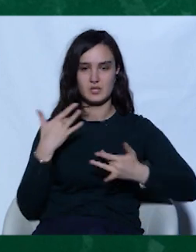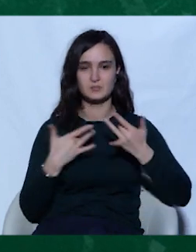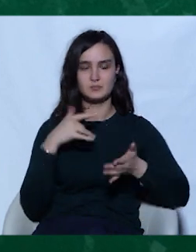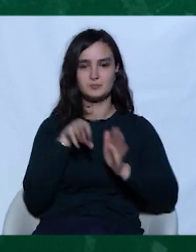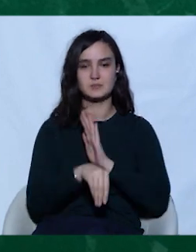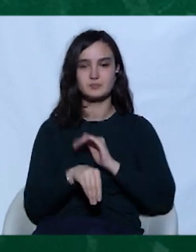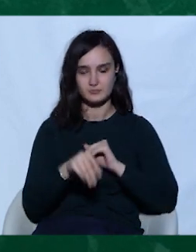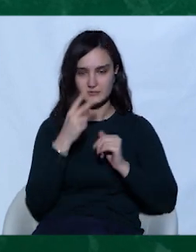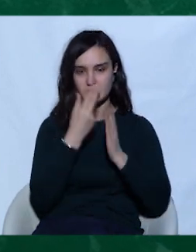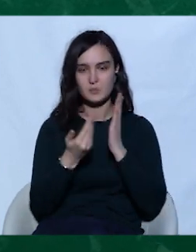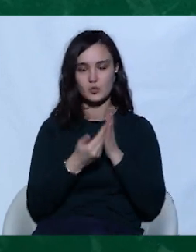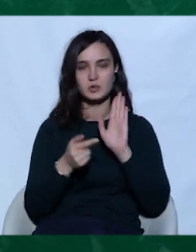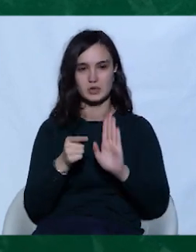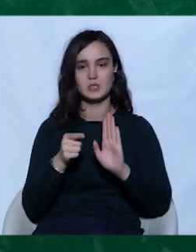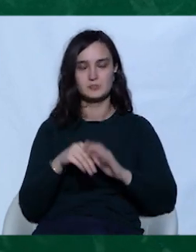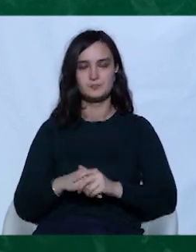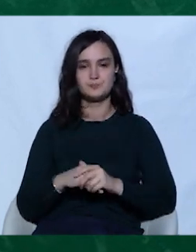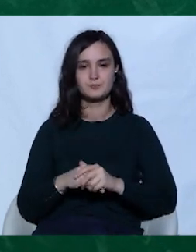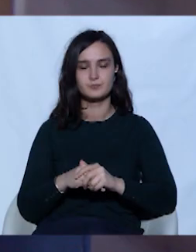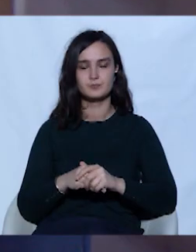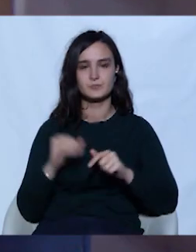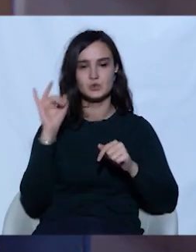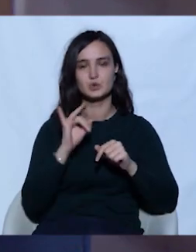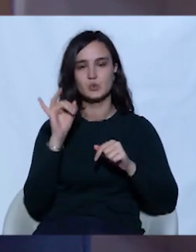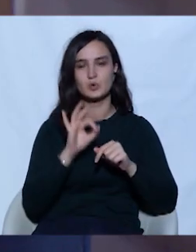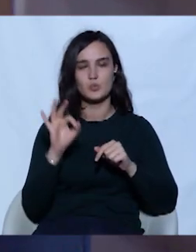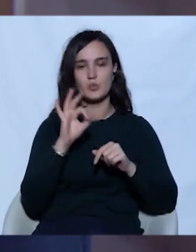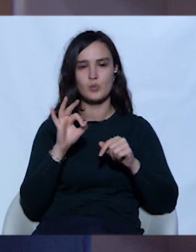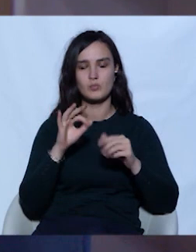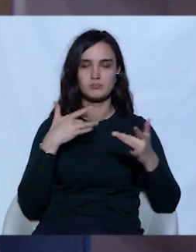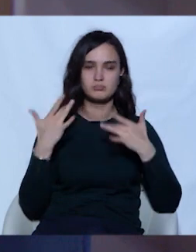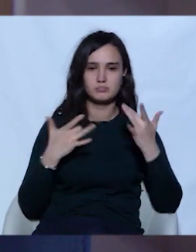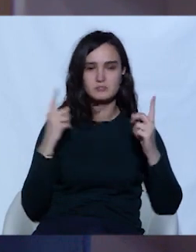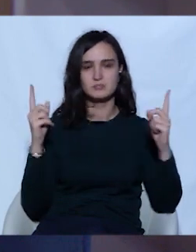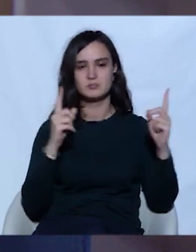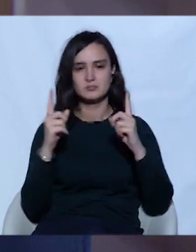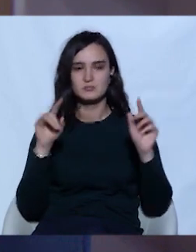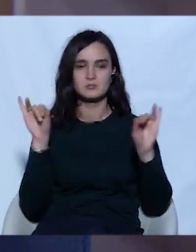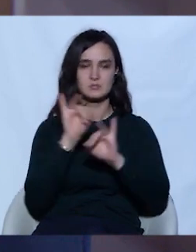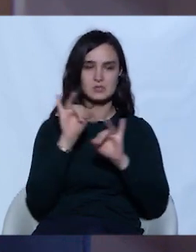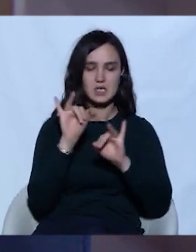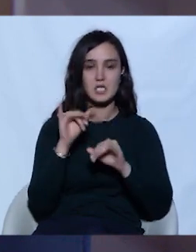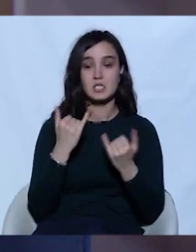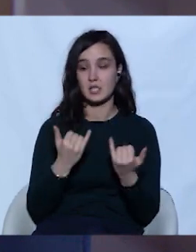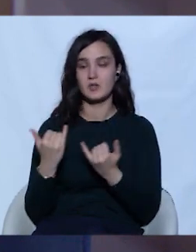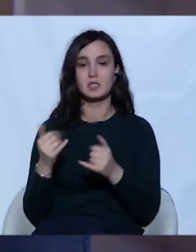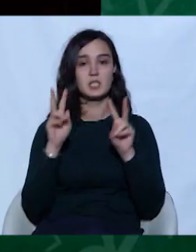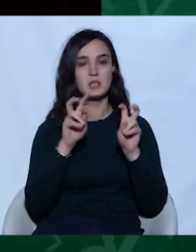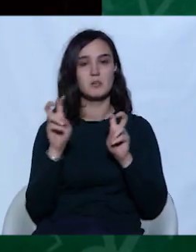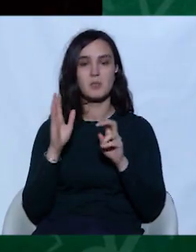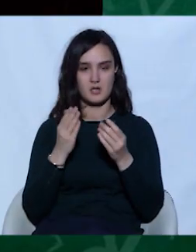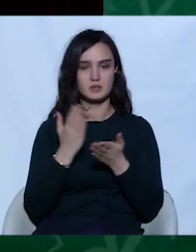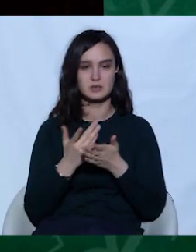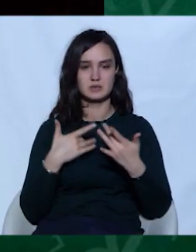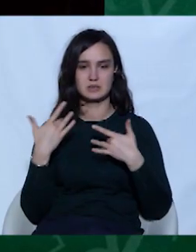Keep all of these words in mind throughout our discussion and for when you read the book. Now, of course, Daryl,